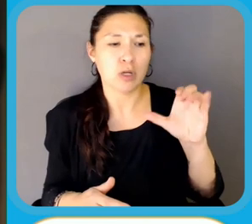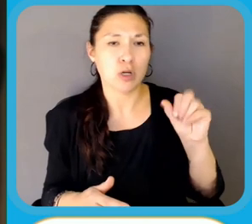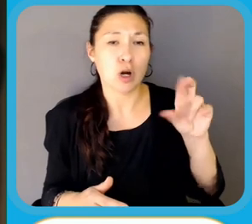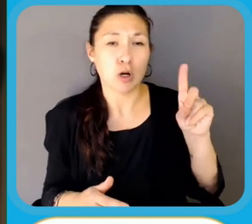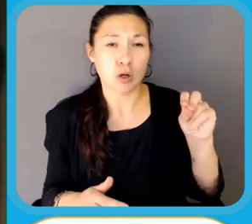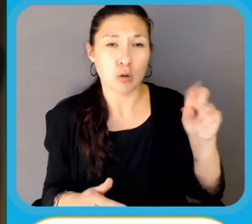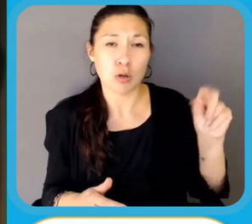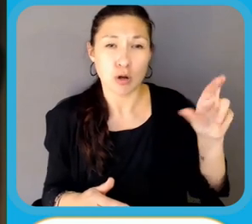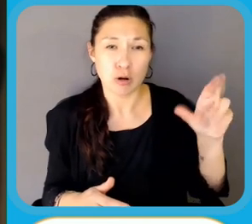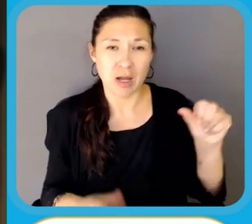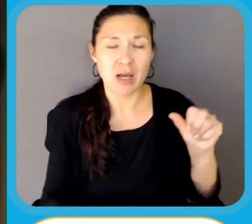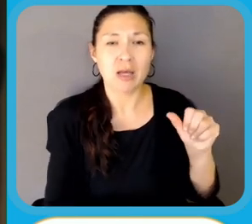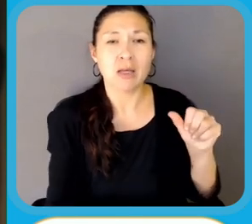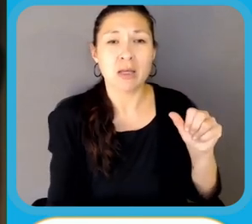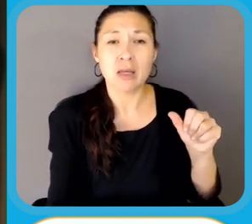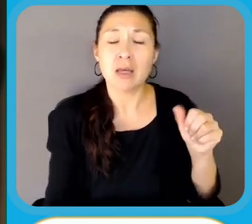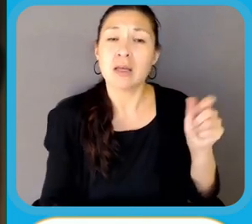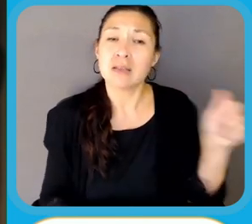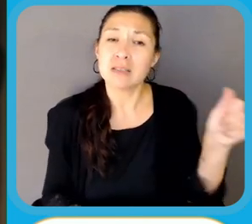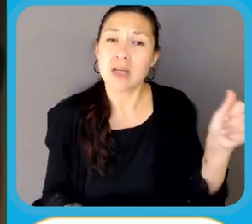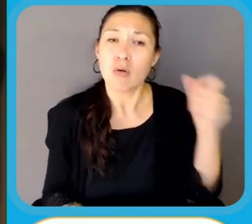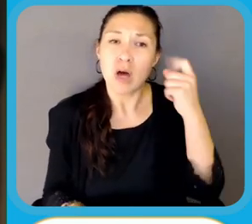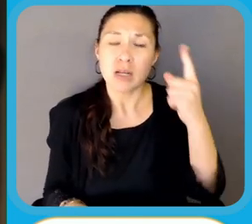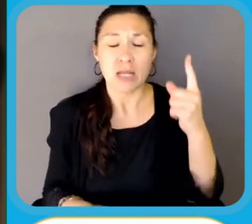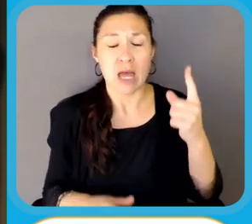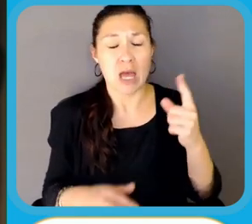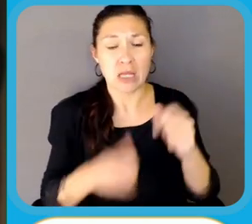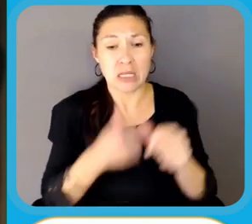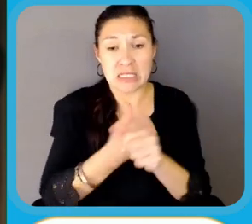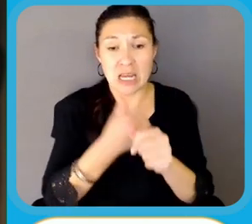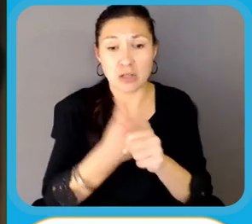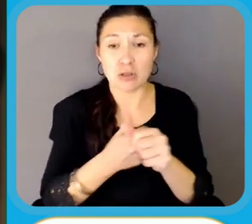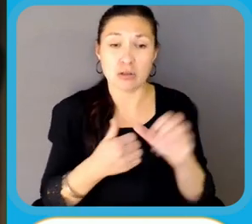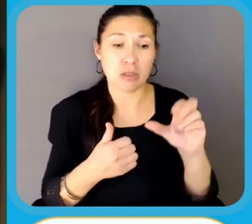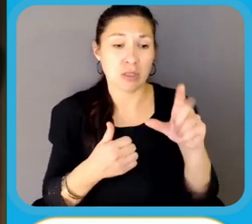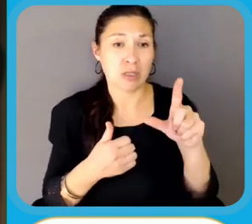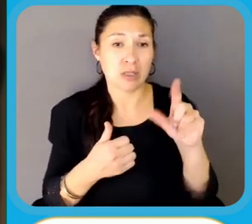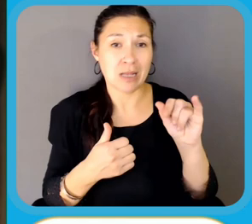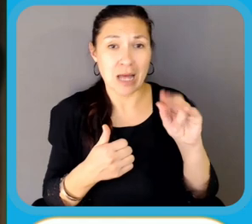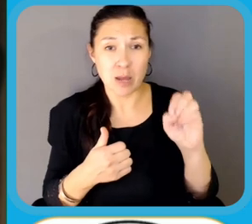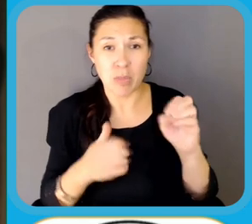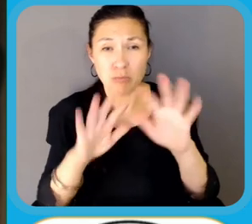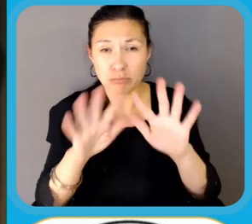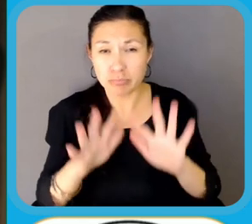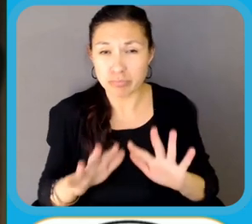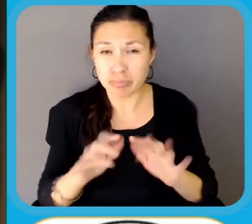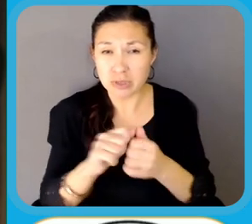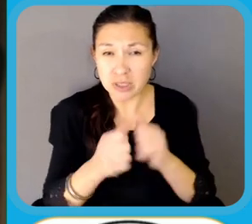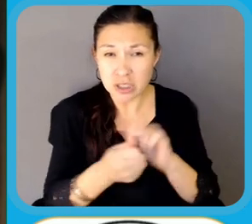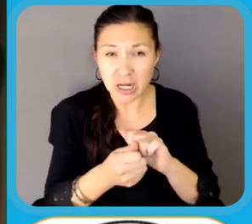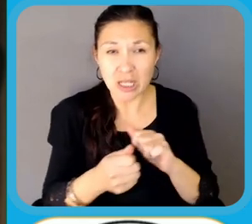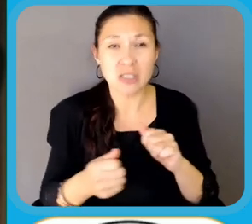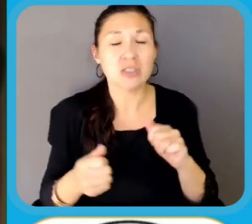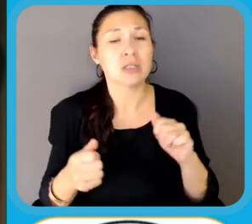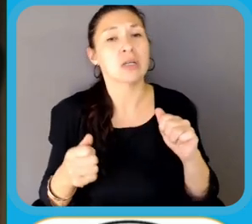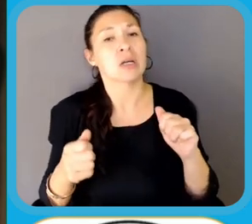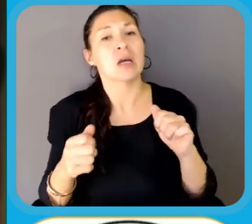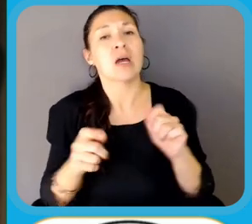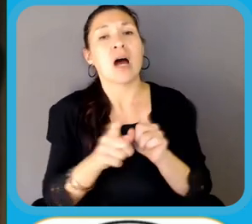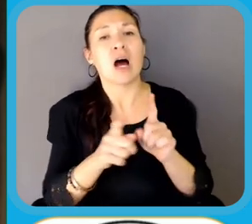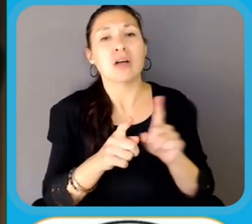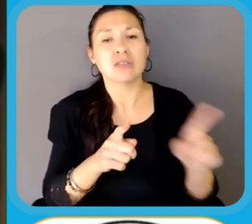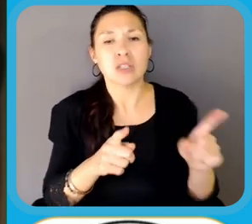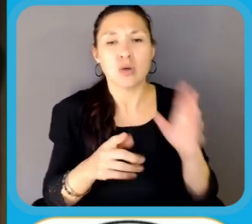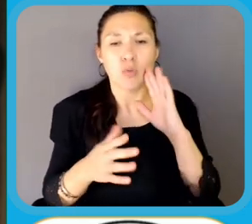climate change and the toll it takes on my members. He's proven again and again that he will prioritize survivors of